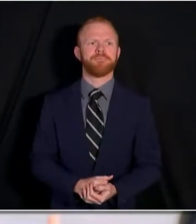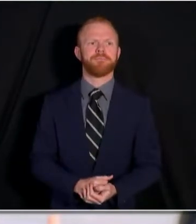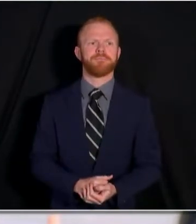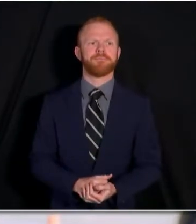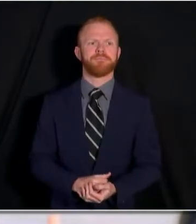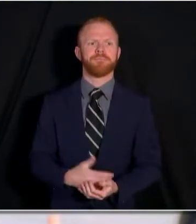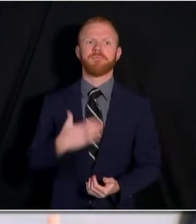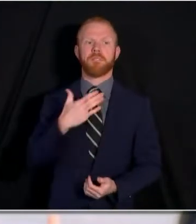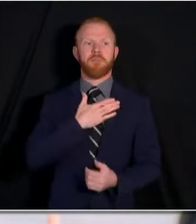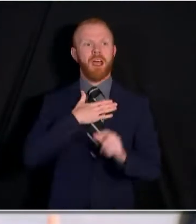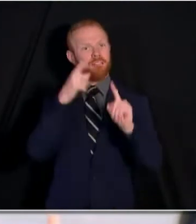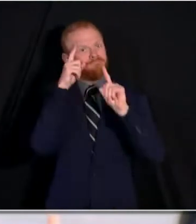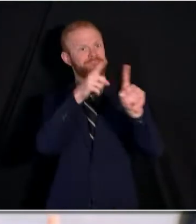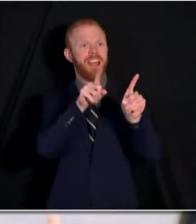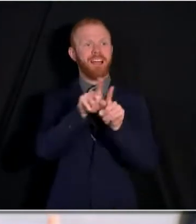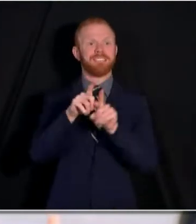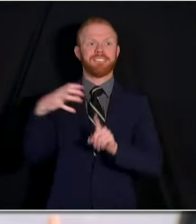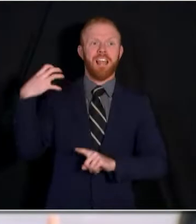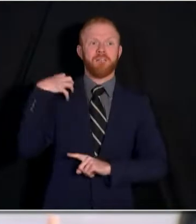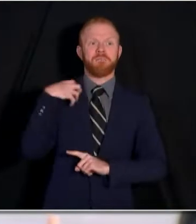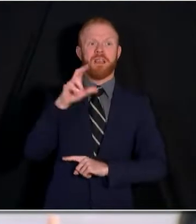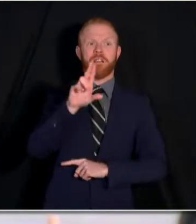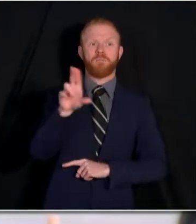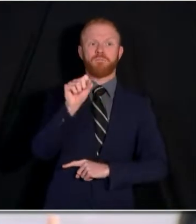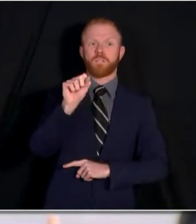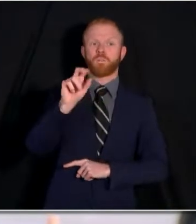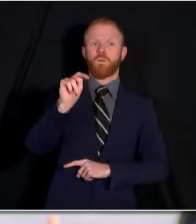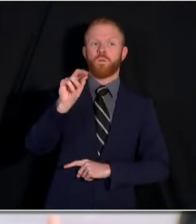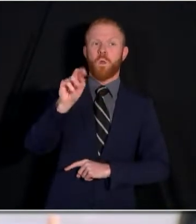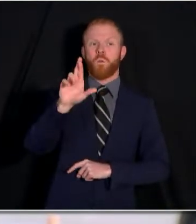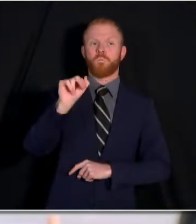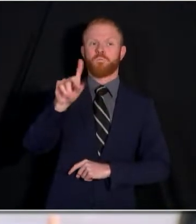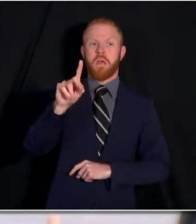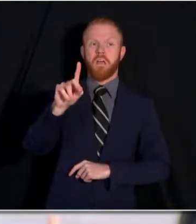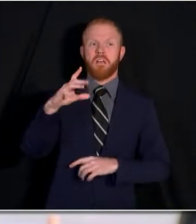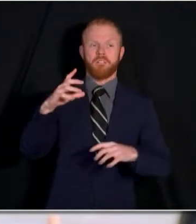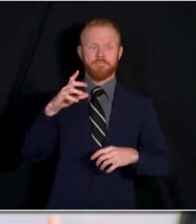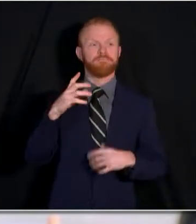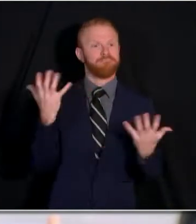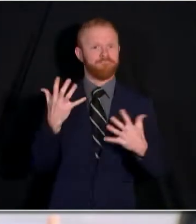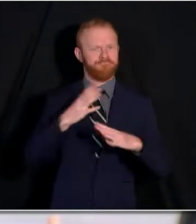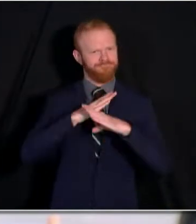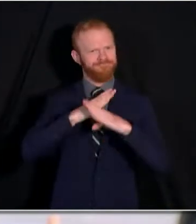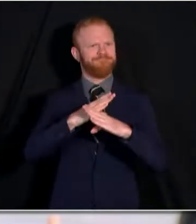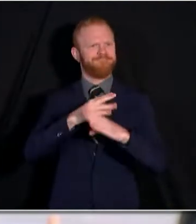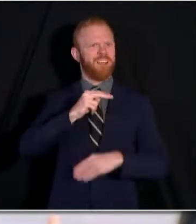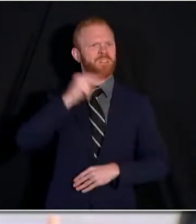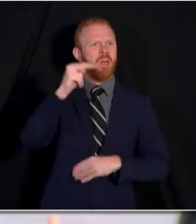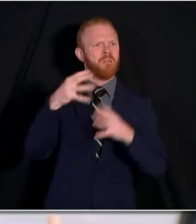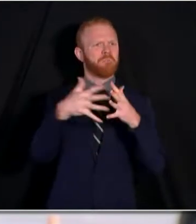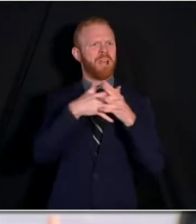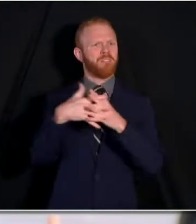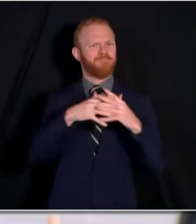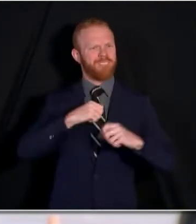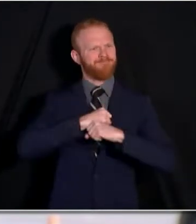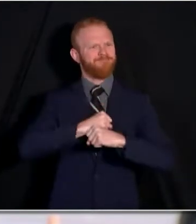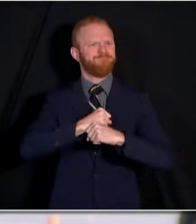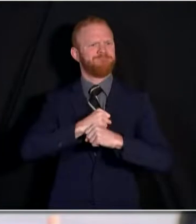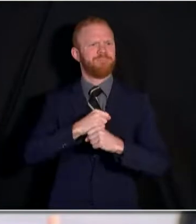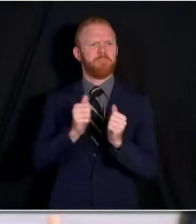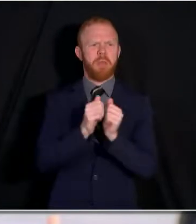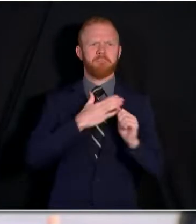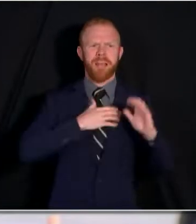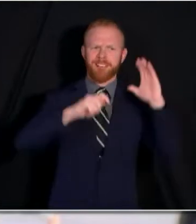United States Northern Command is to defend North America with my NORAD hat on and defend the United States of America with